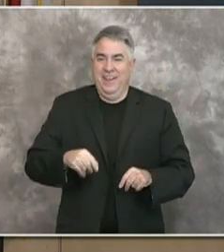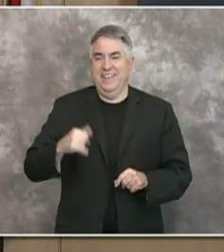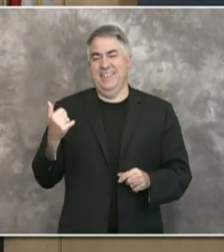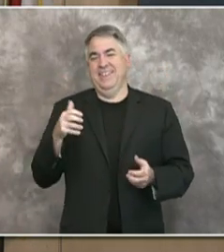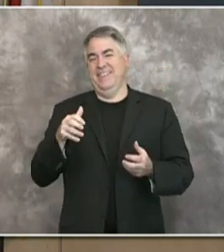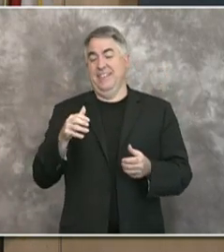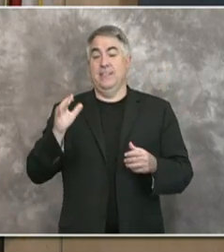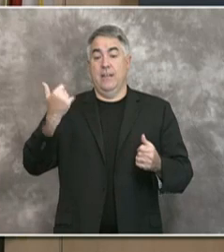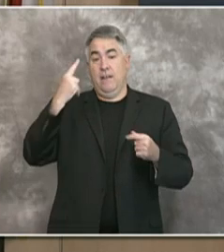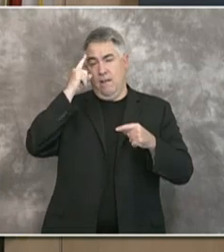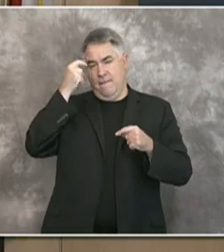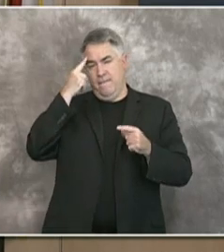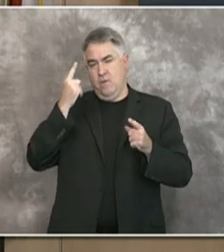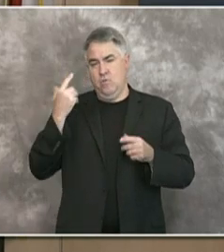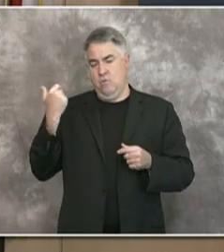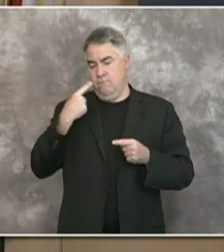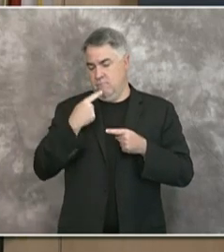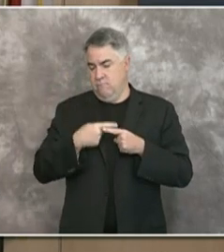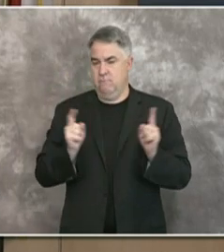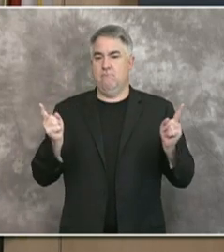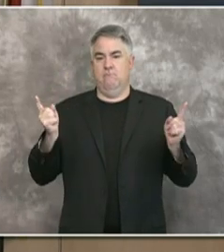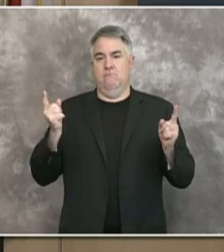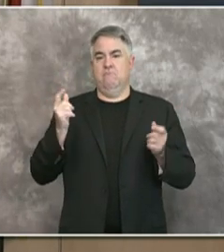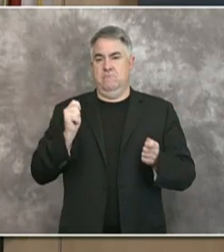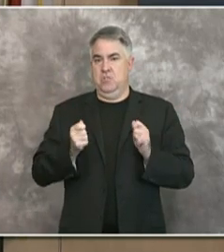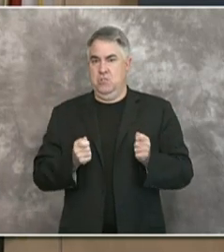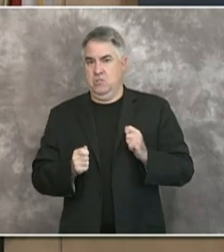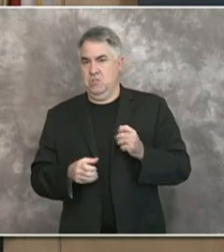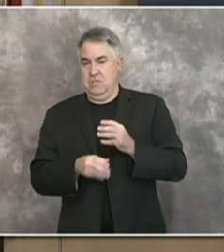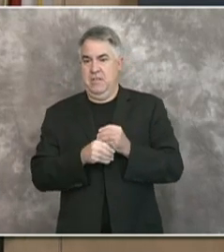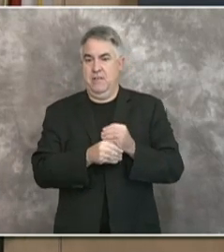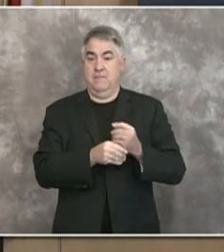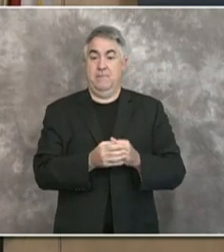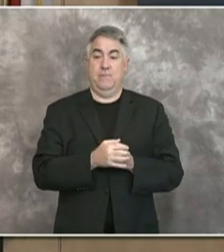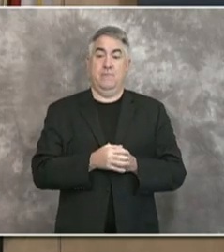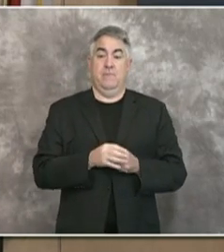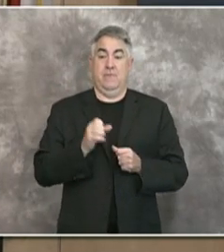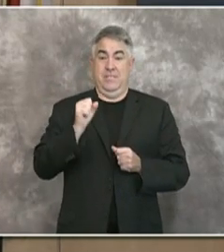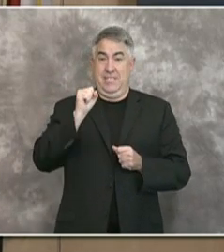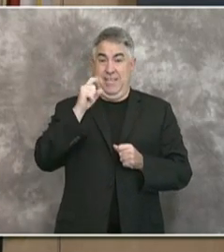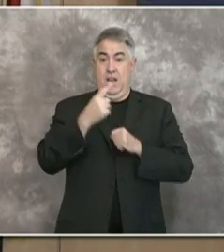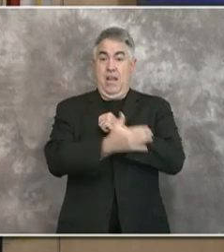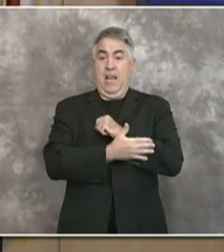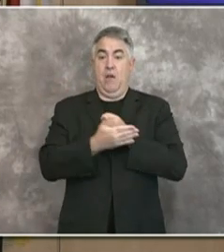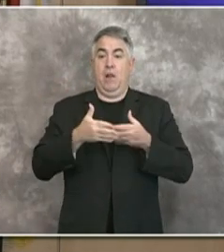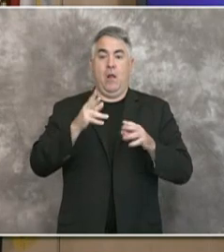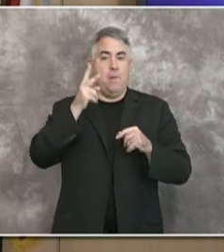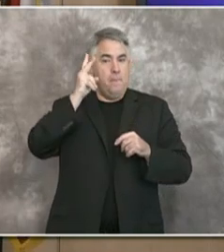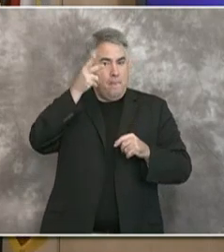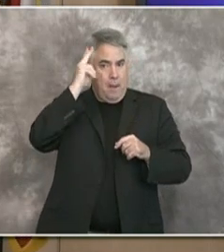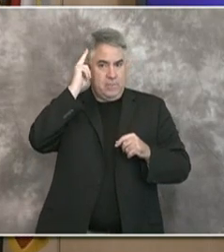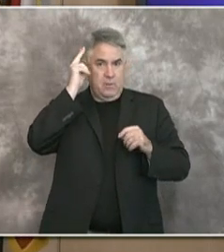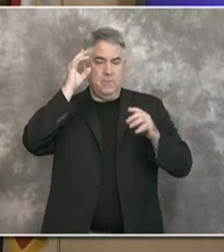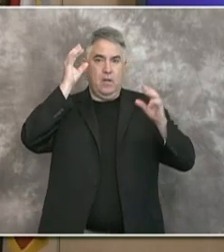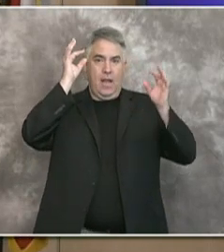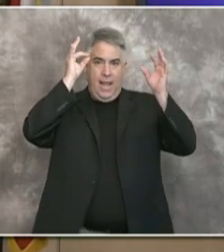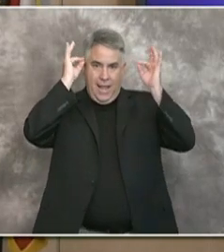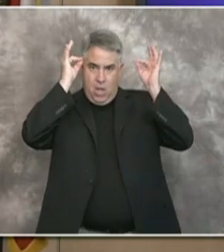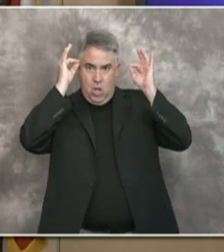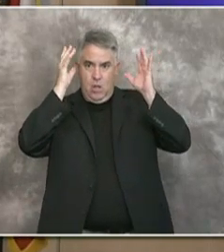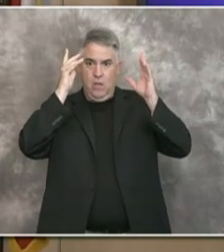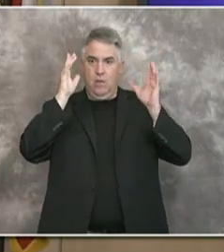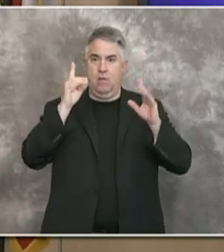changes to the statewide order. These are changes in San Diego County that now allow barbershops and hair salons to